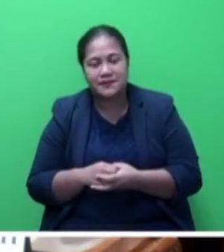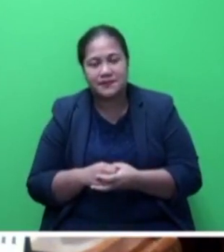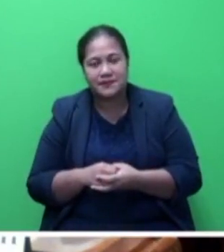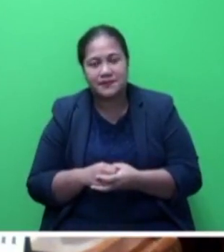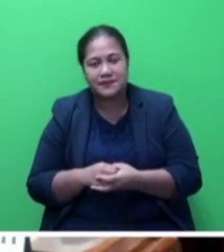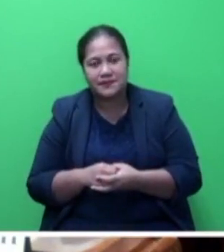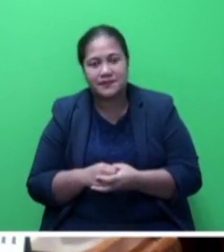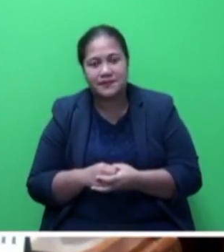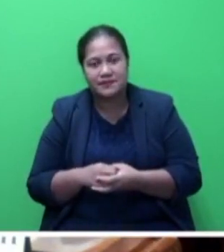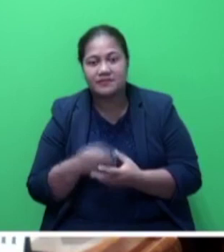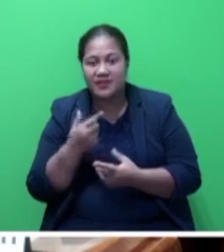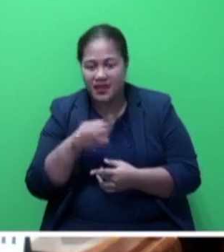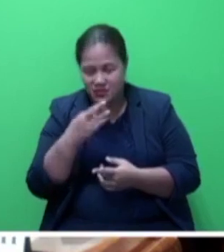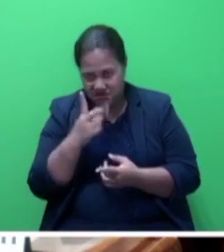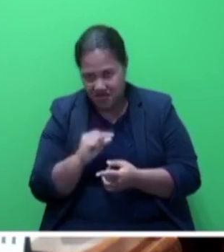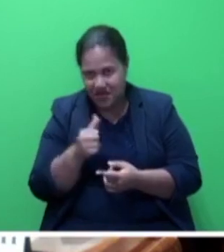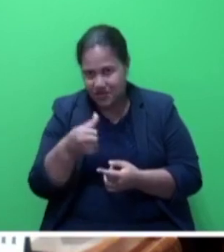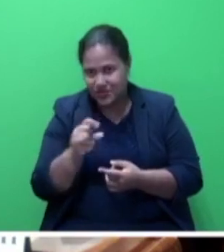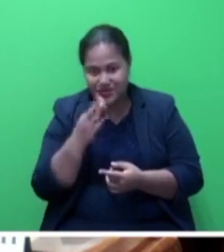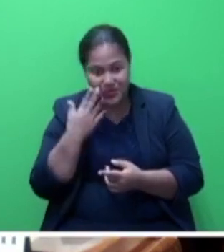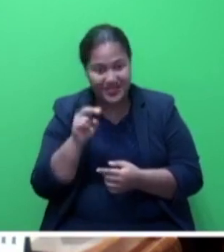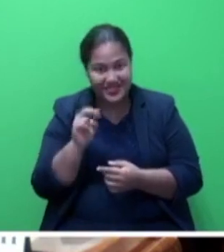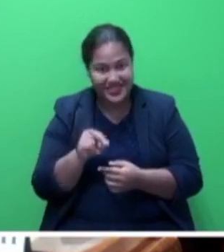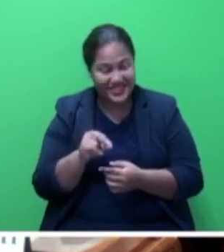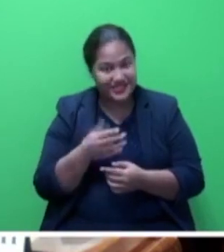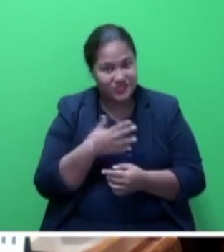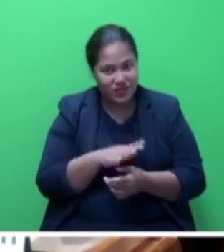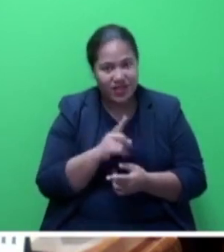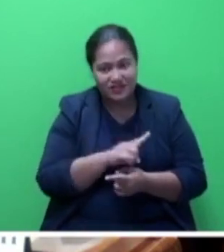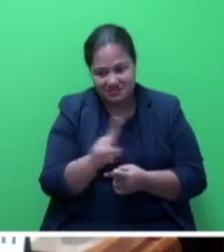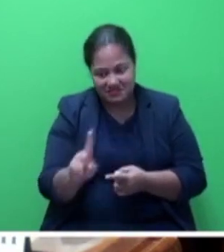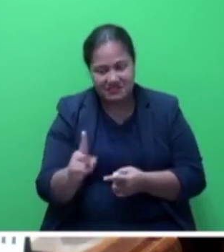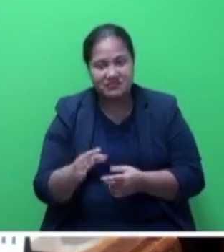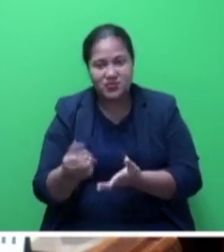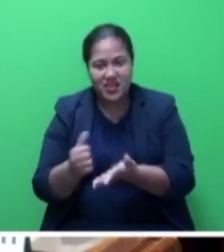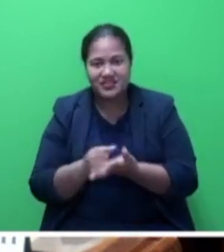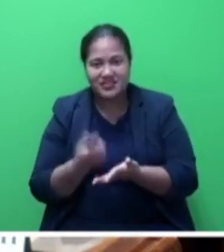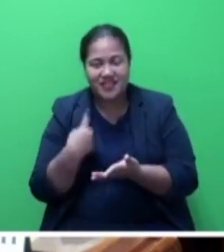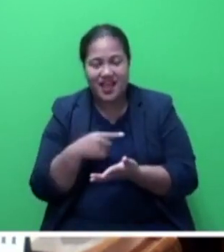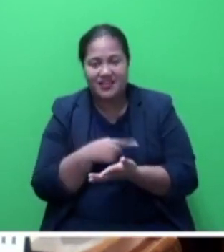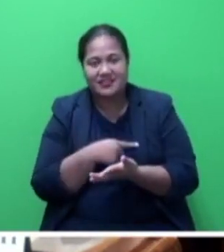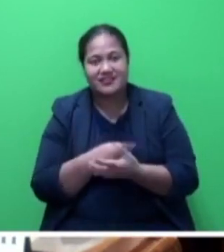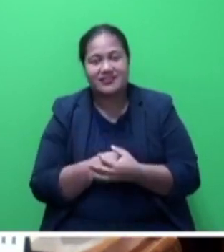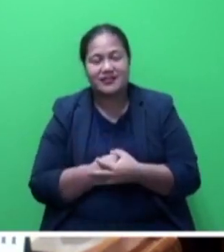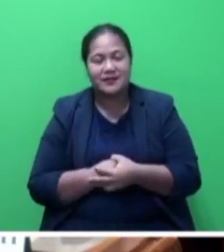if the needs do arise, and of course help us as well in terms